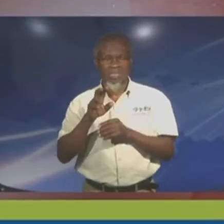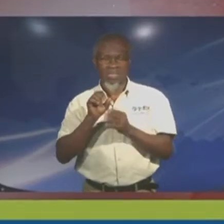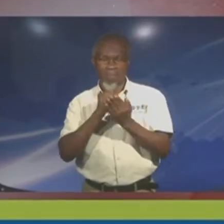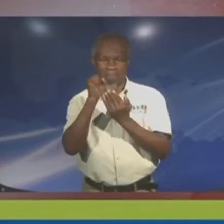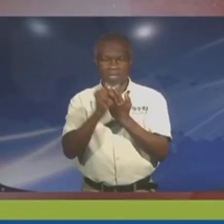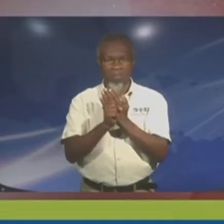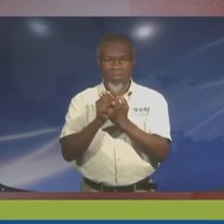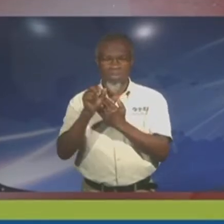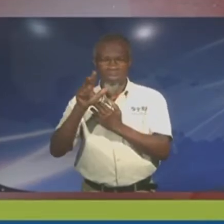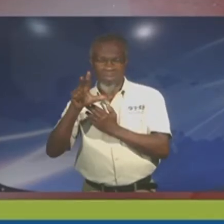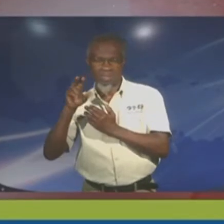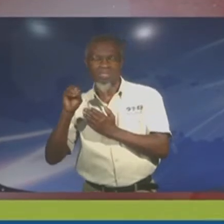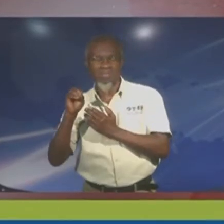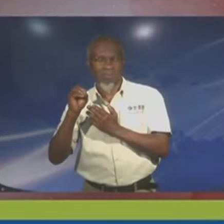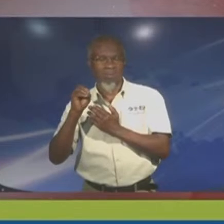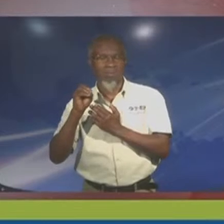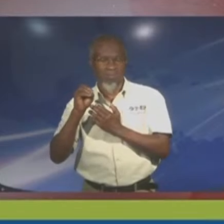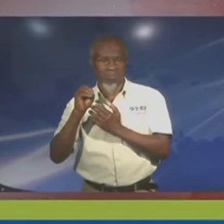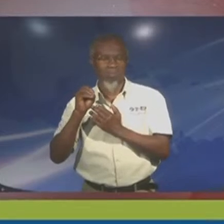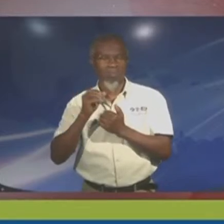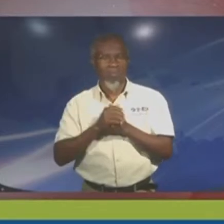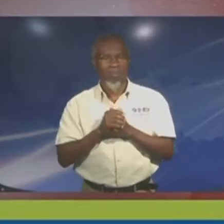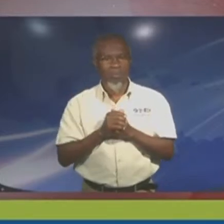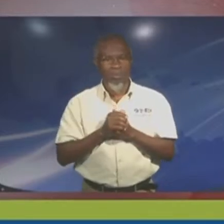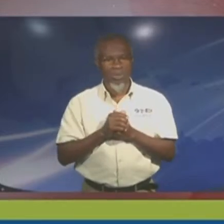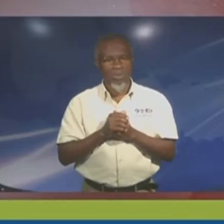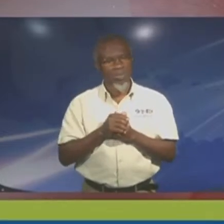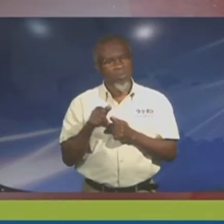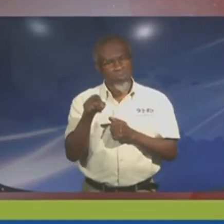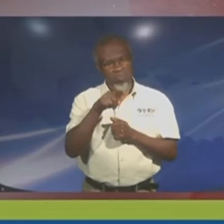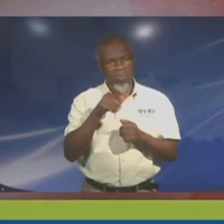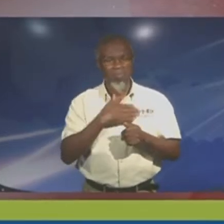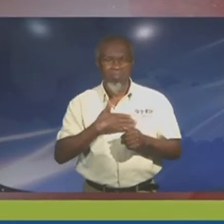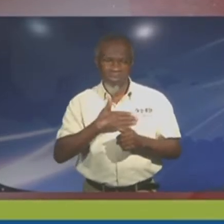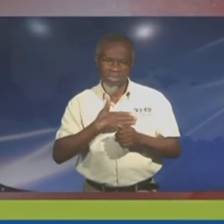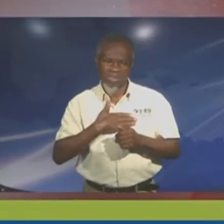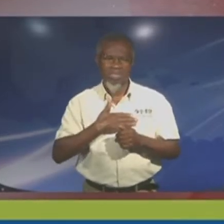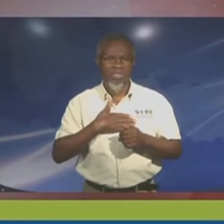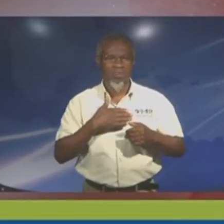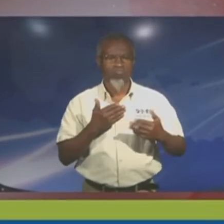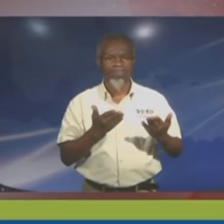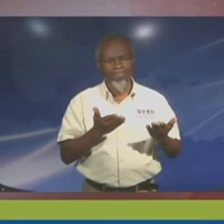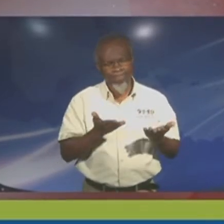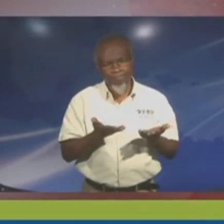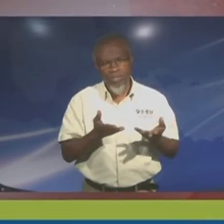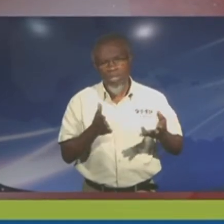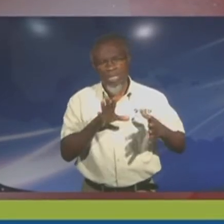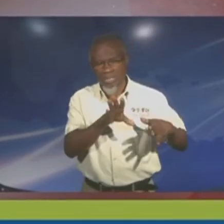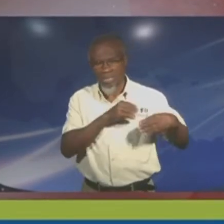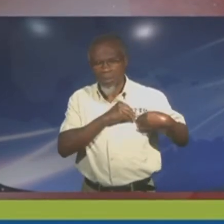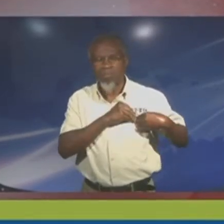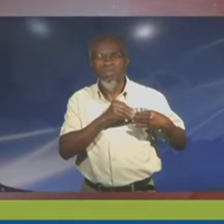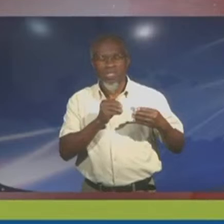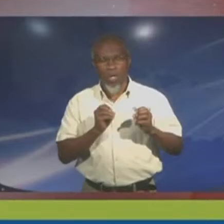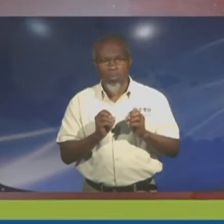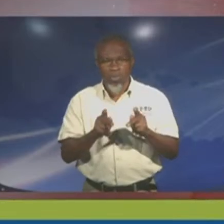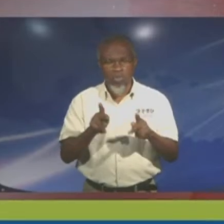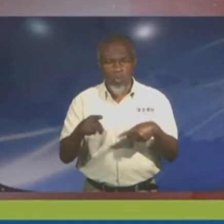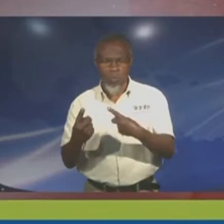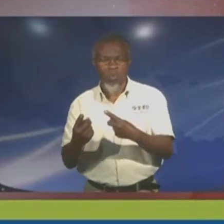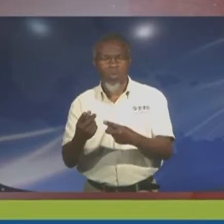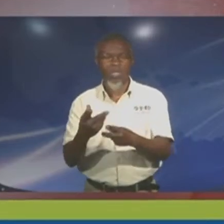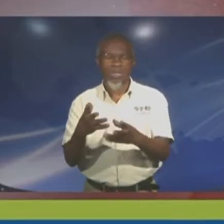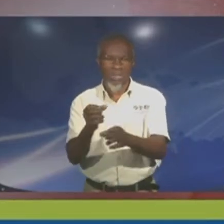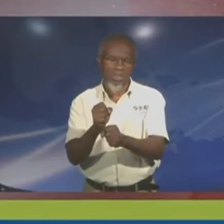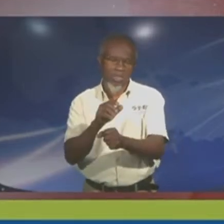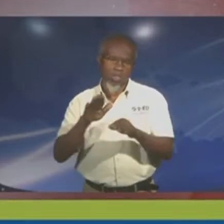parents, guardians, and caretakers to please take up the Ministry of Health on this offer. I'd like to now shift